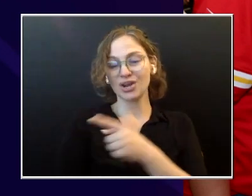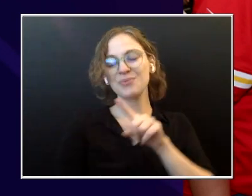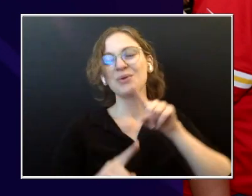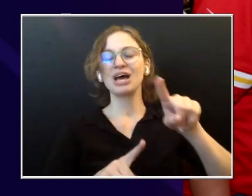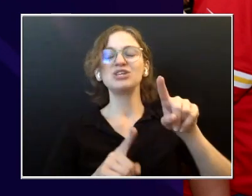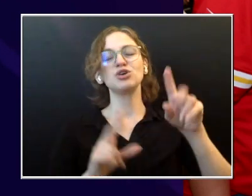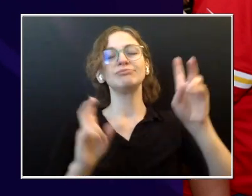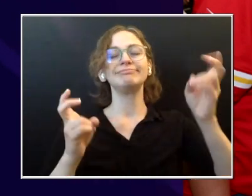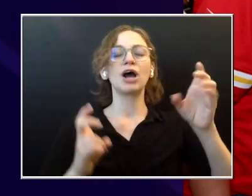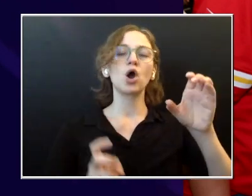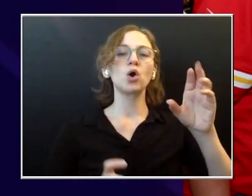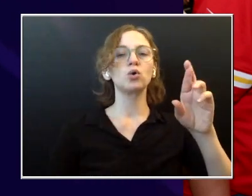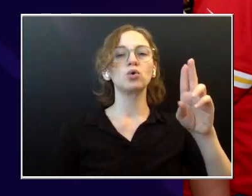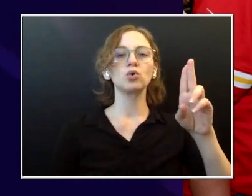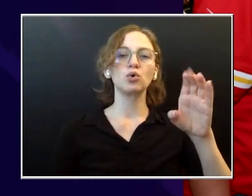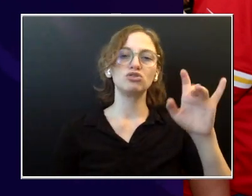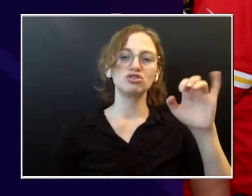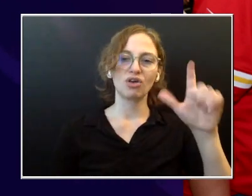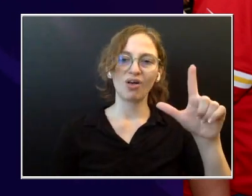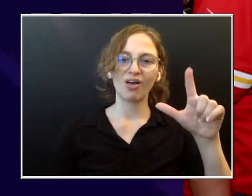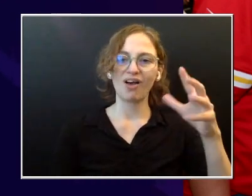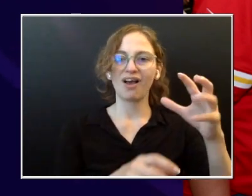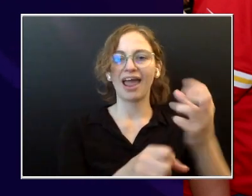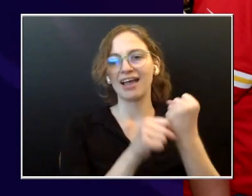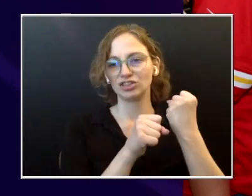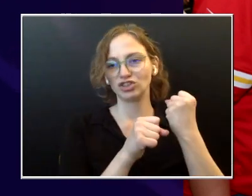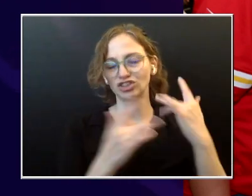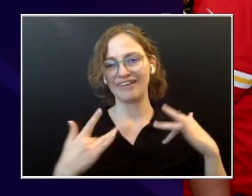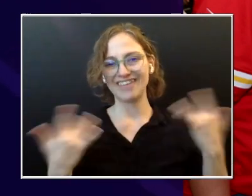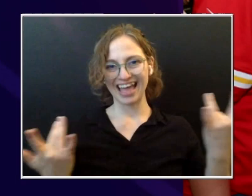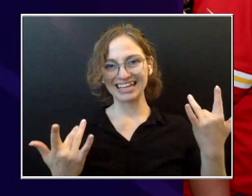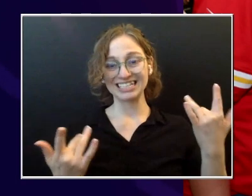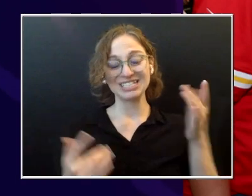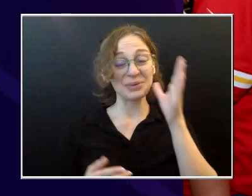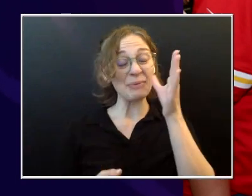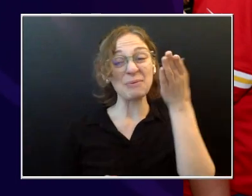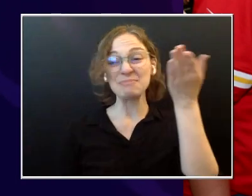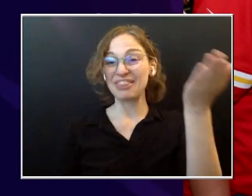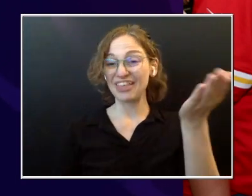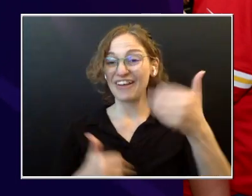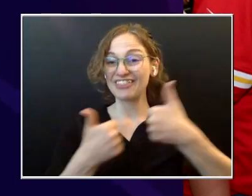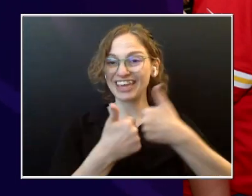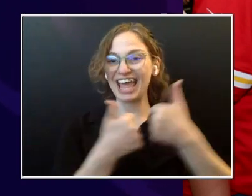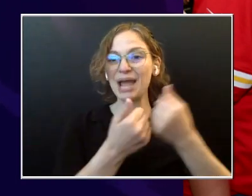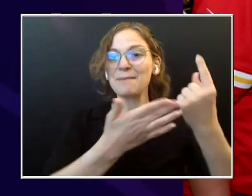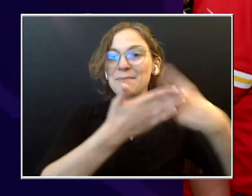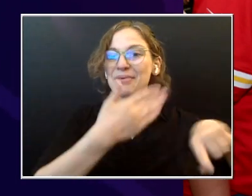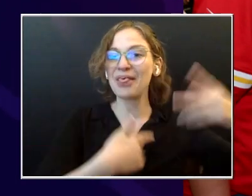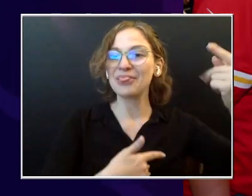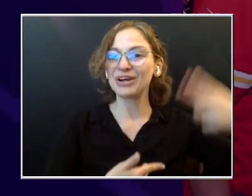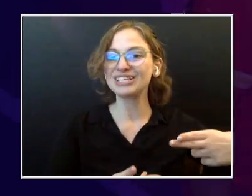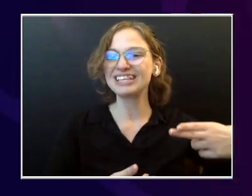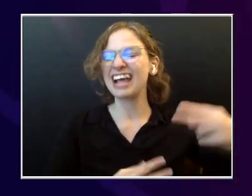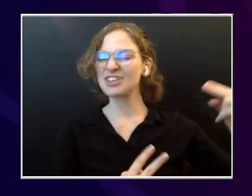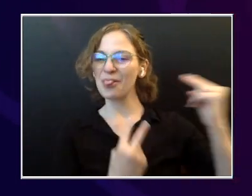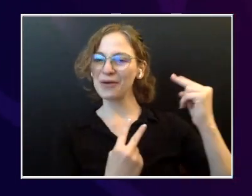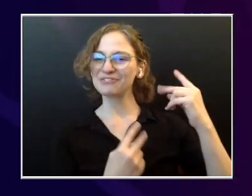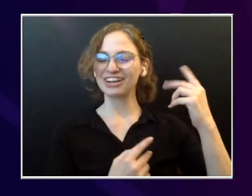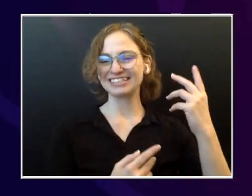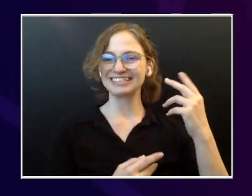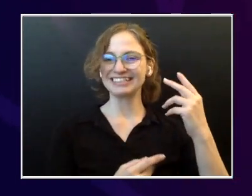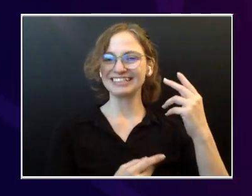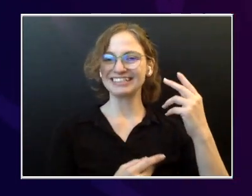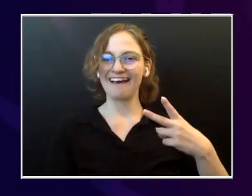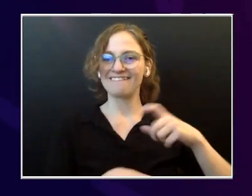the players and see practice, and we're actually going to be at the game next Thursday, so look for us at halftime. Beautiful, and you're also very active. You're